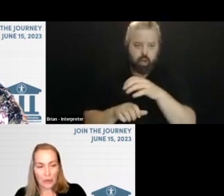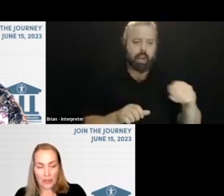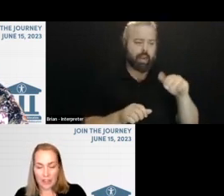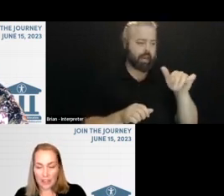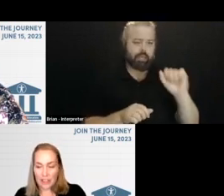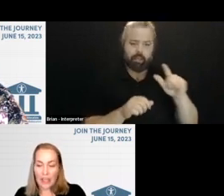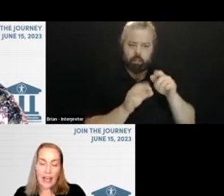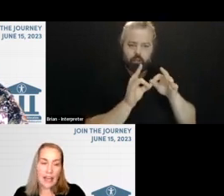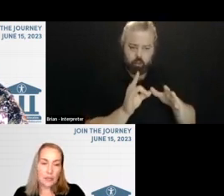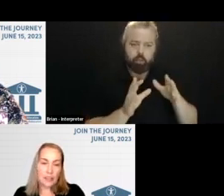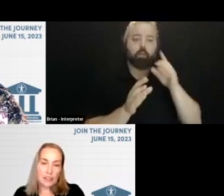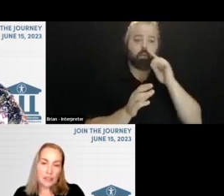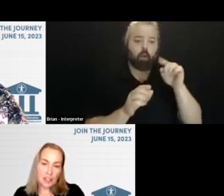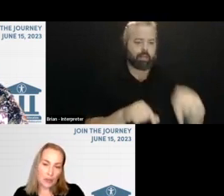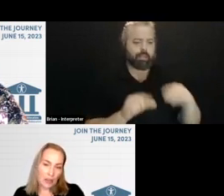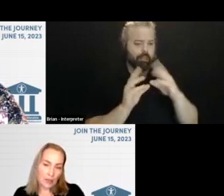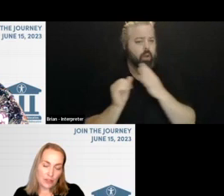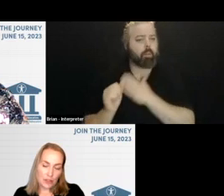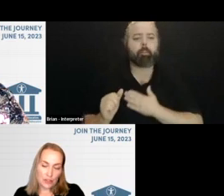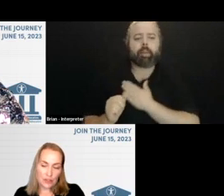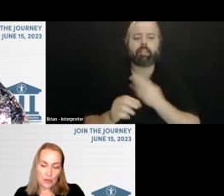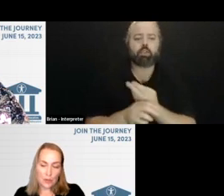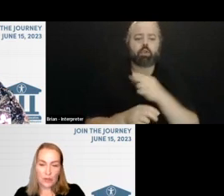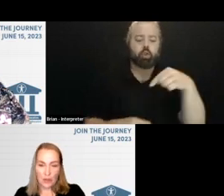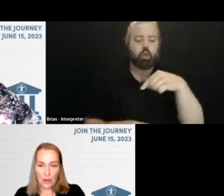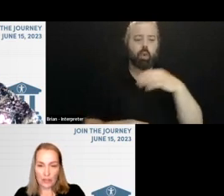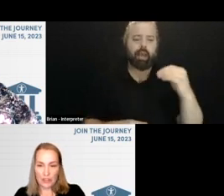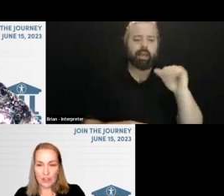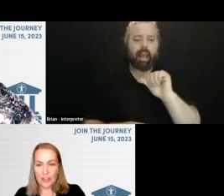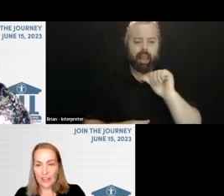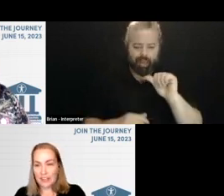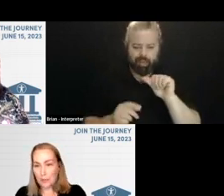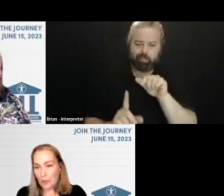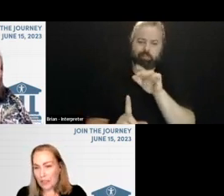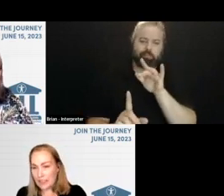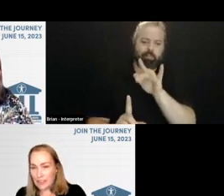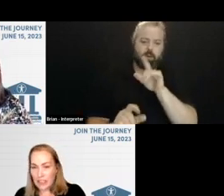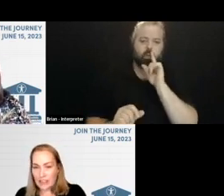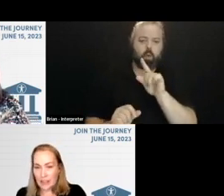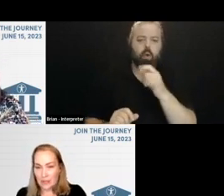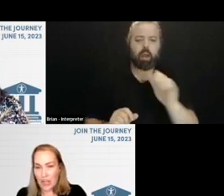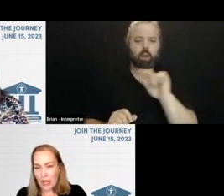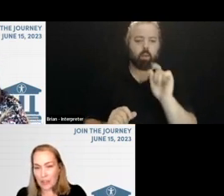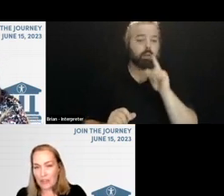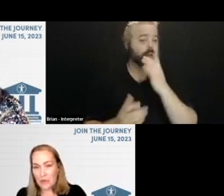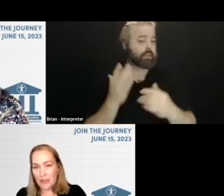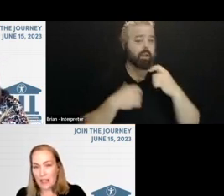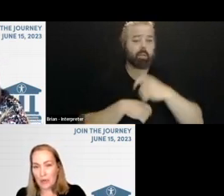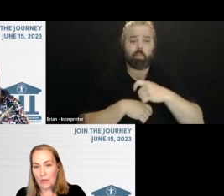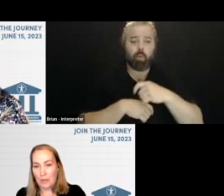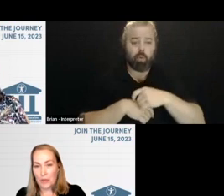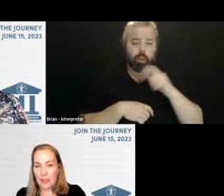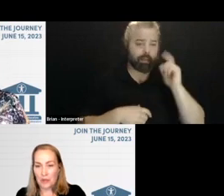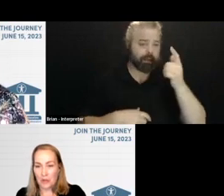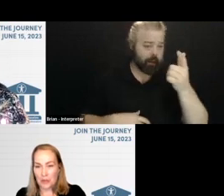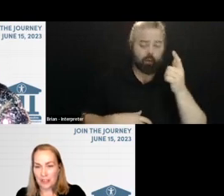interpretation for our session. And please use the Q&A feature to post your questions. Chelsea at some point may decide to take some chat questions. We may enable